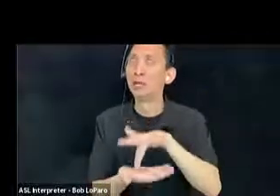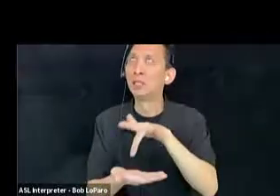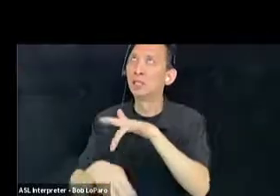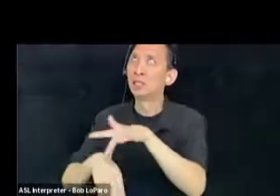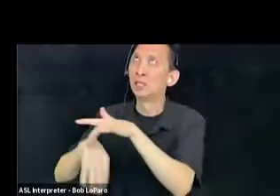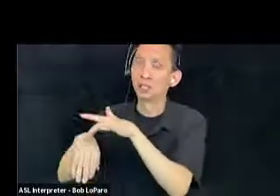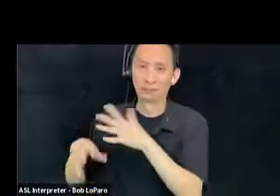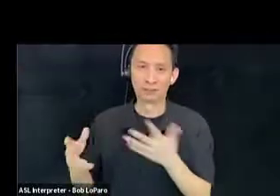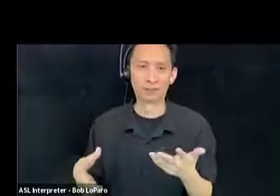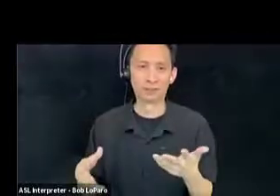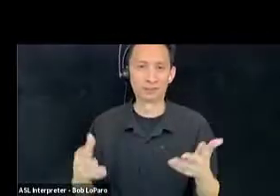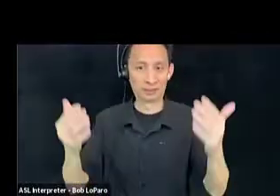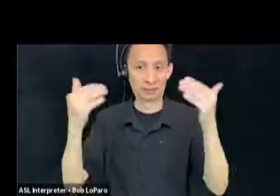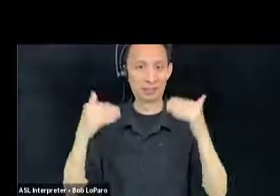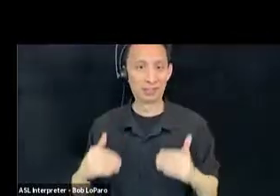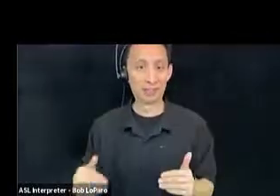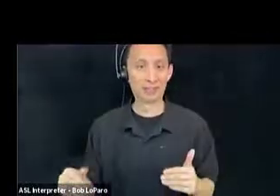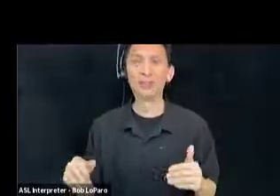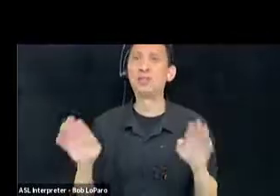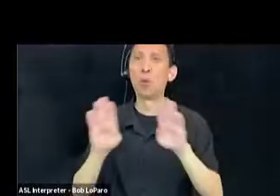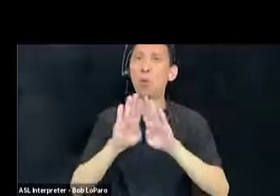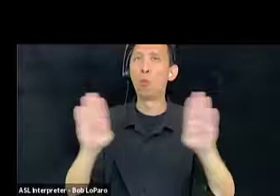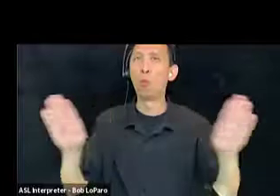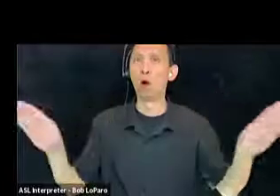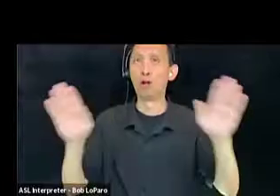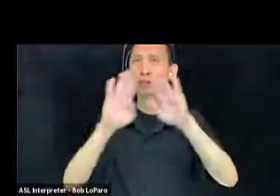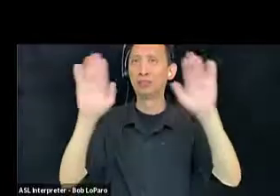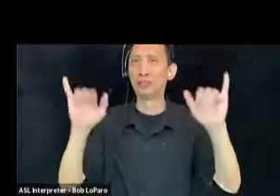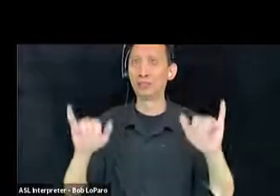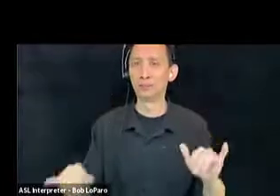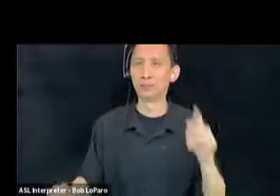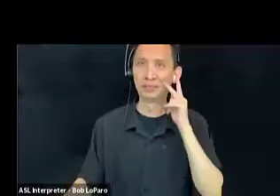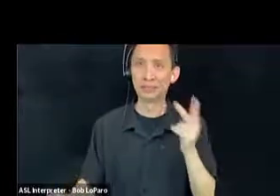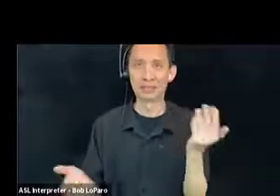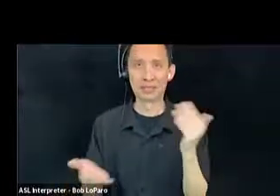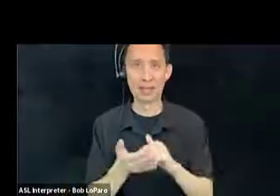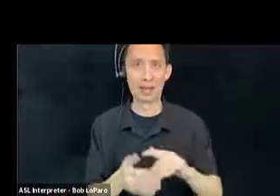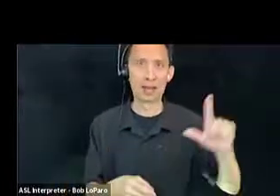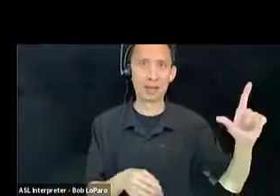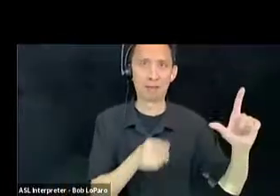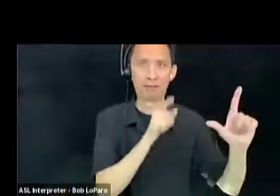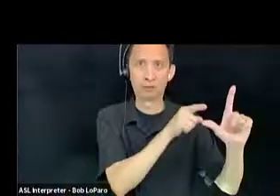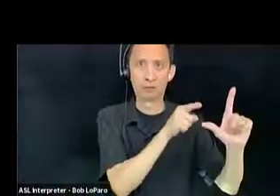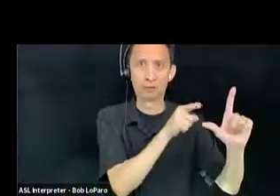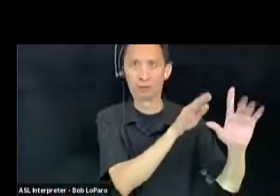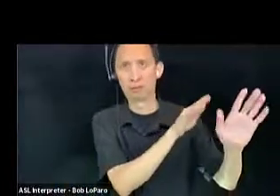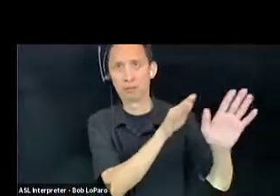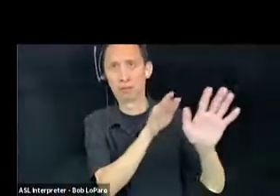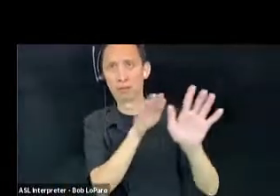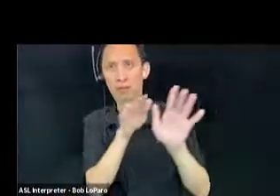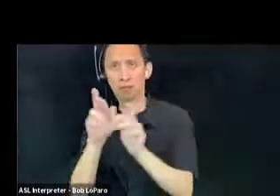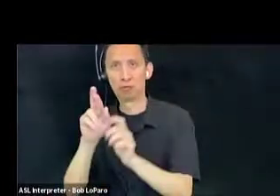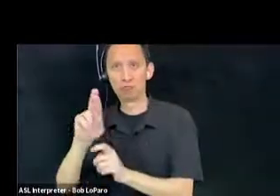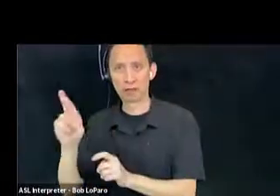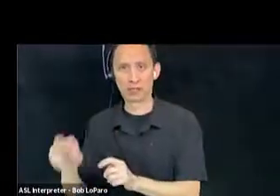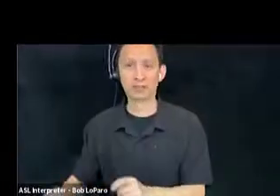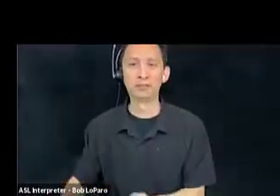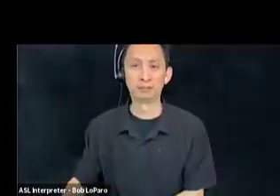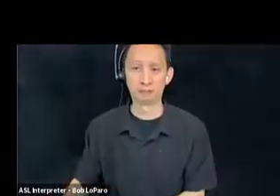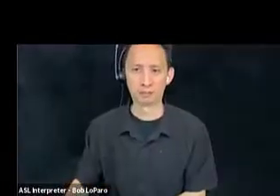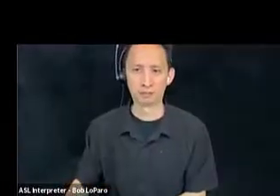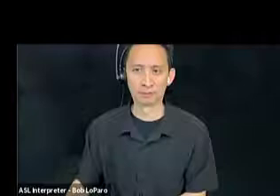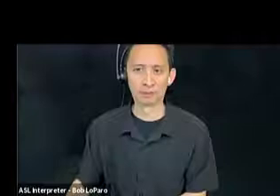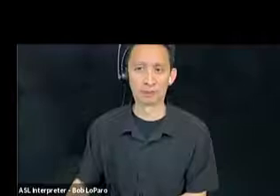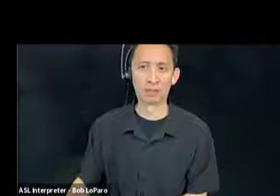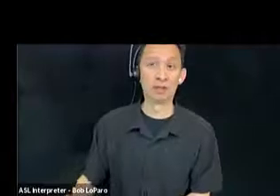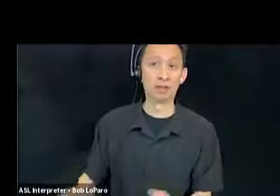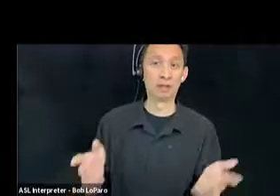This next one is an example of a wall system. So again, we're looking at that left to right, hopefully at a height where that child can